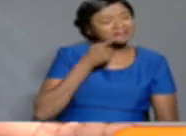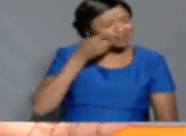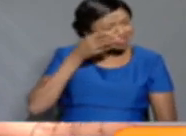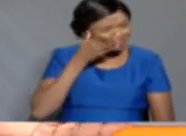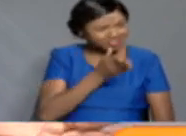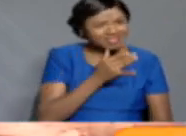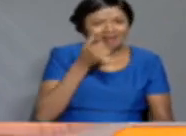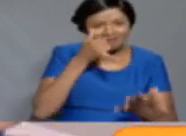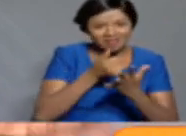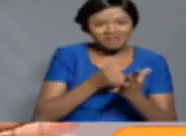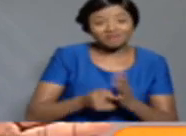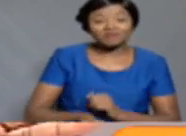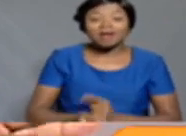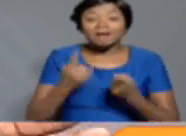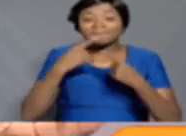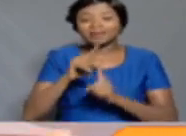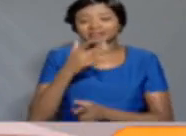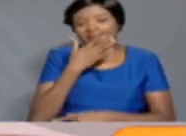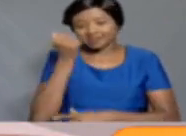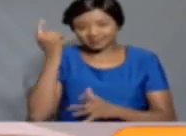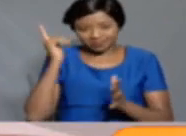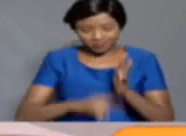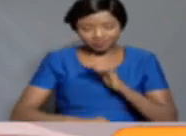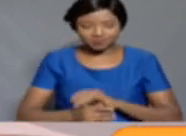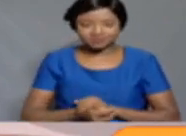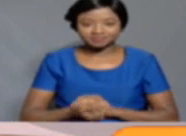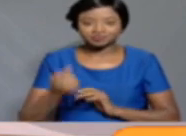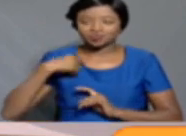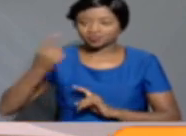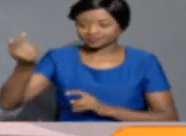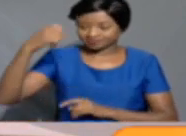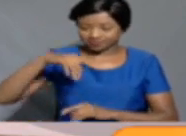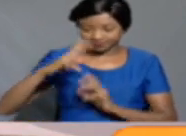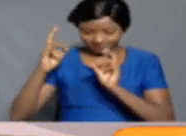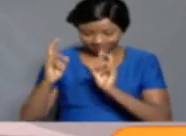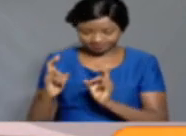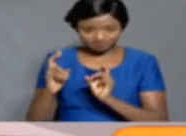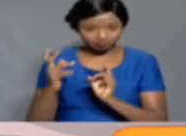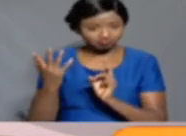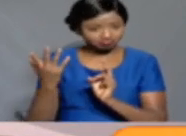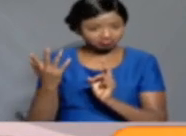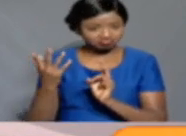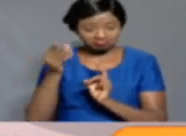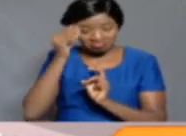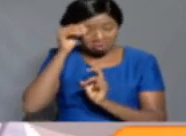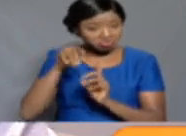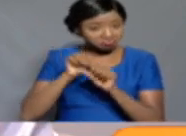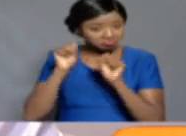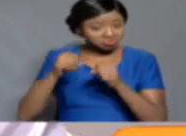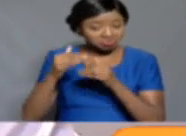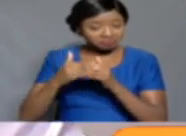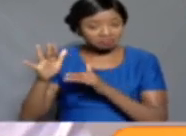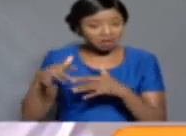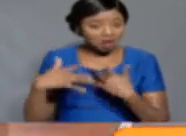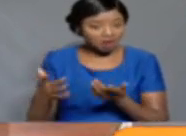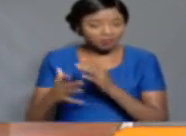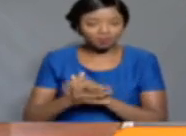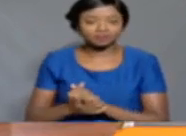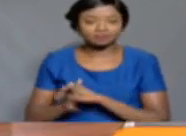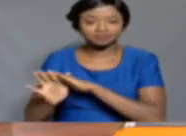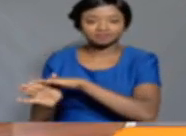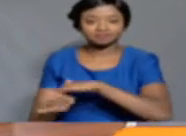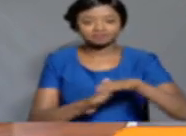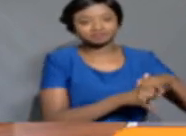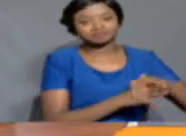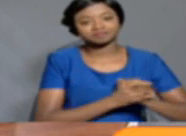some of these things. So why don't we just come back to the table and say, where do we go with this education system? And here's something Dr. Wandia